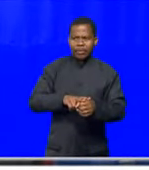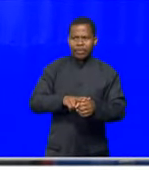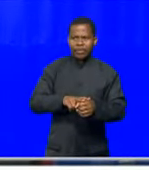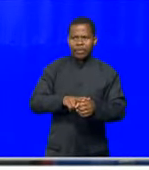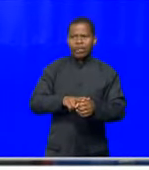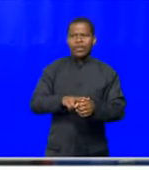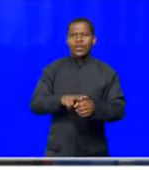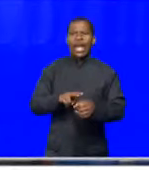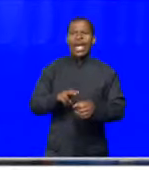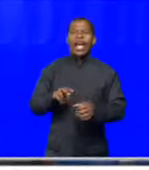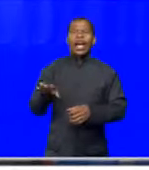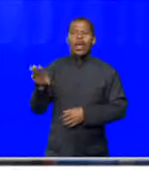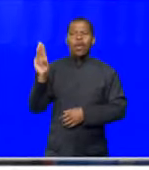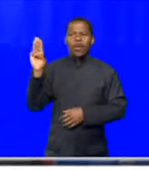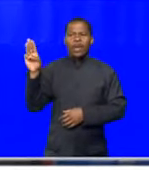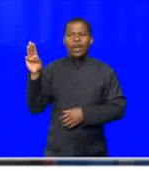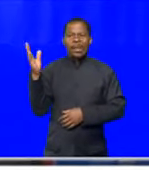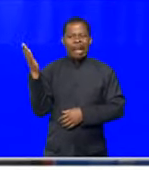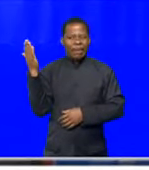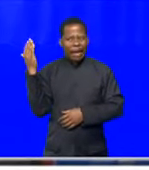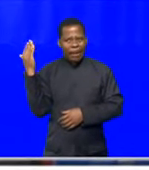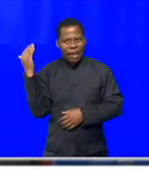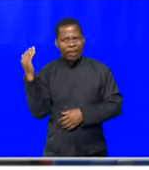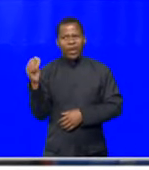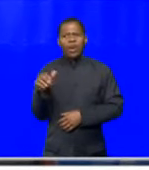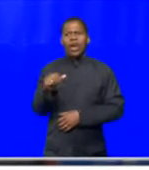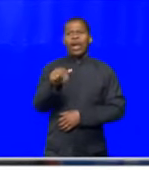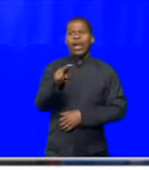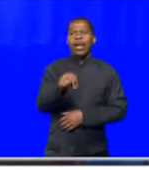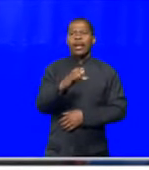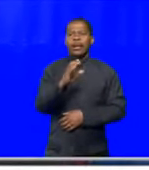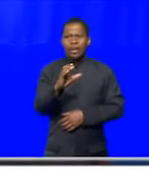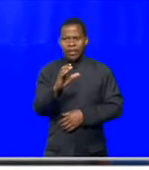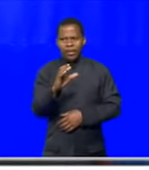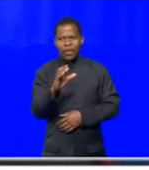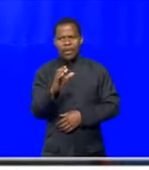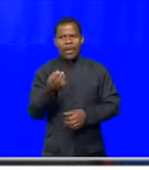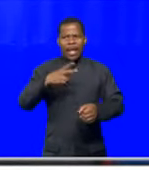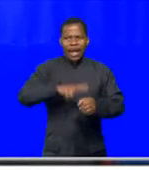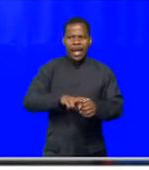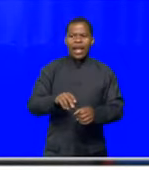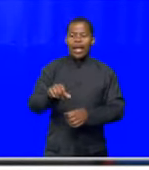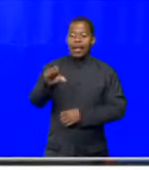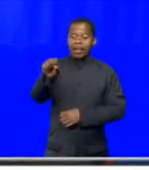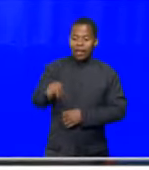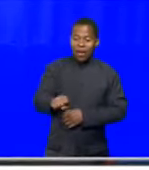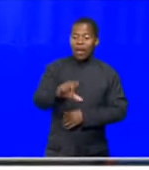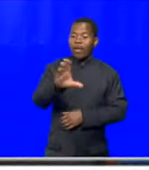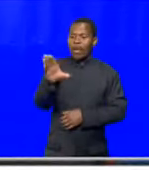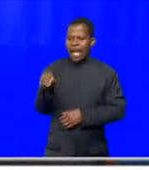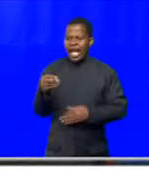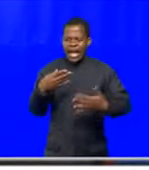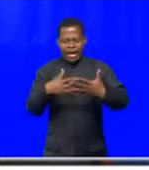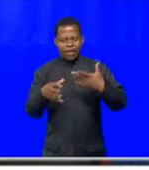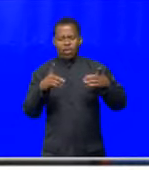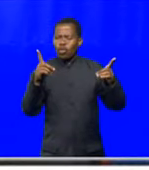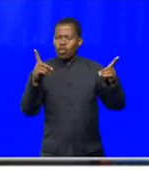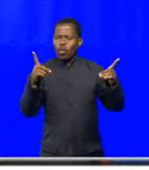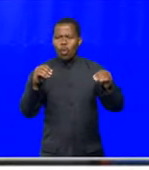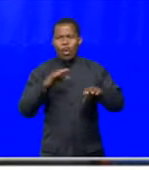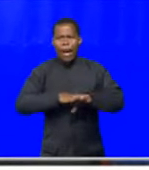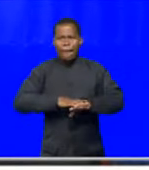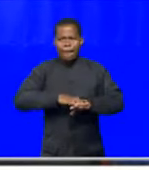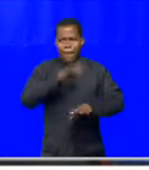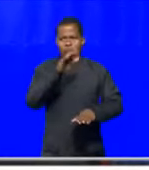as president of ANC and the president of the country, did a lot to